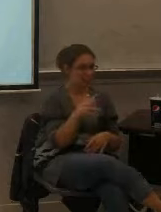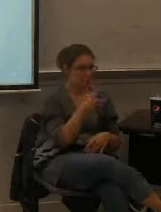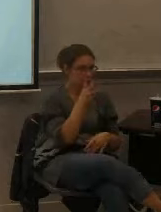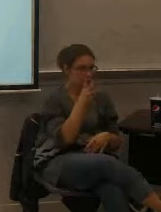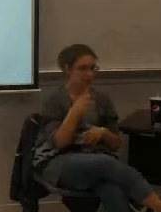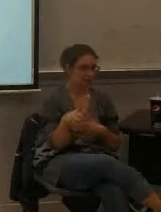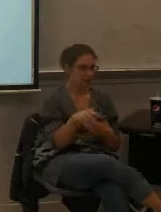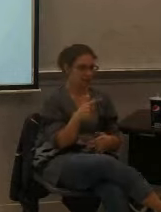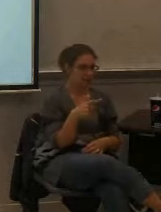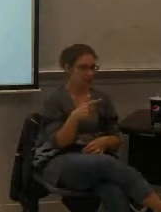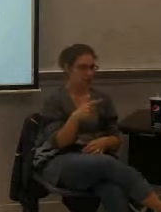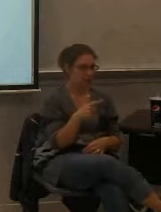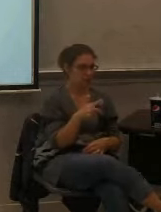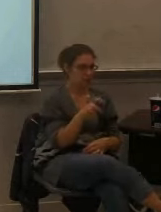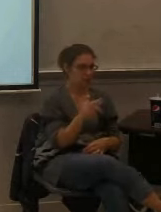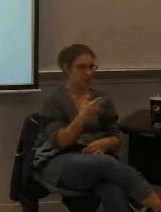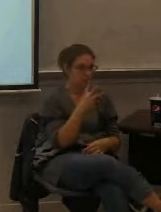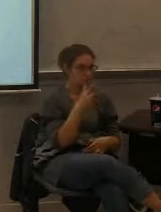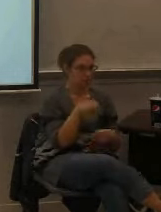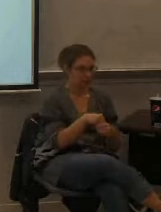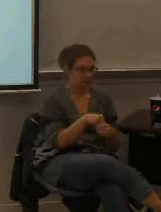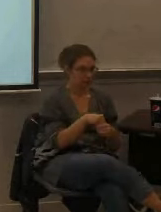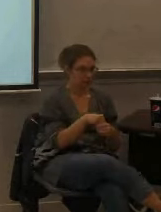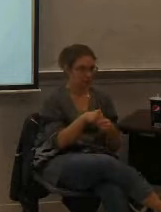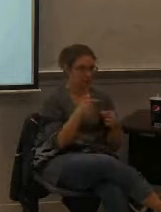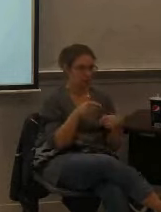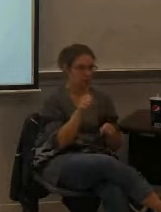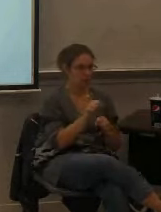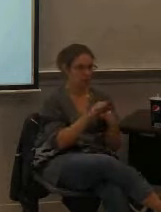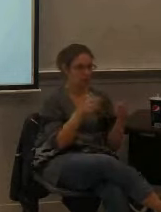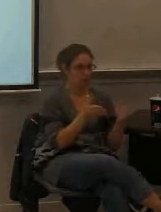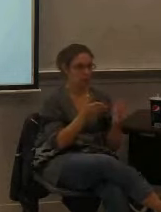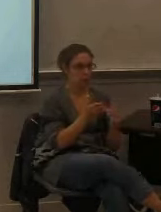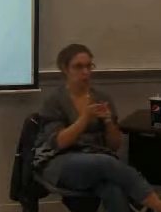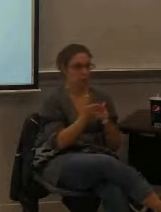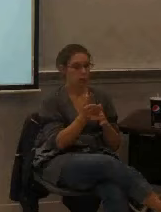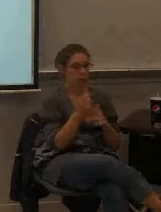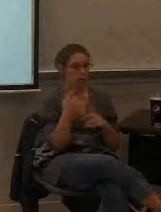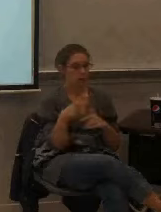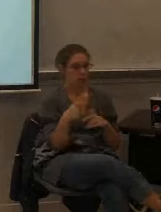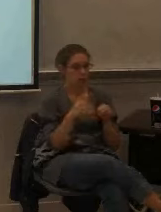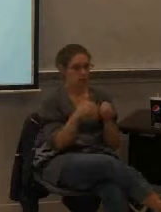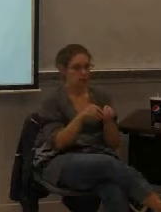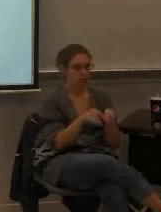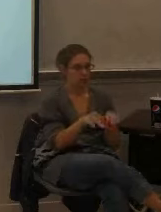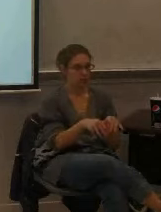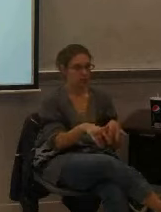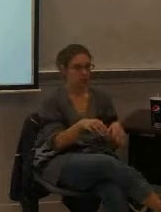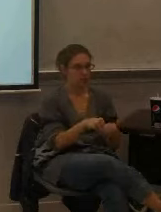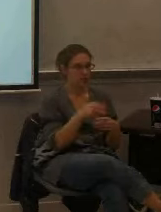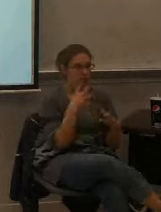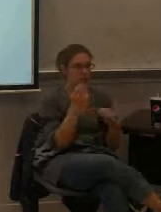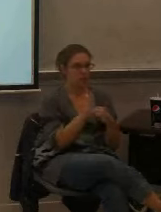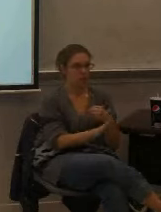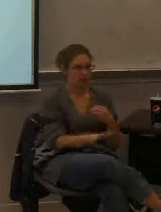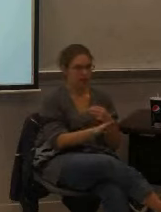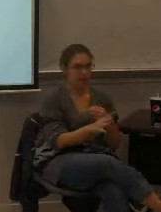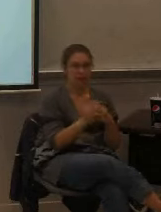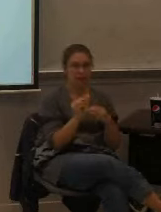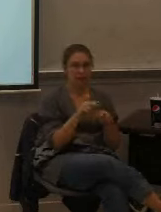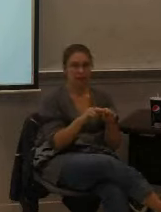they dump the phosphorus-rich water into it, and as it works its way through, the phosphorus deposits in the wetland